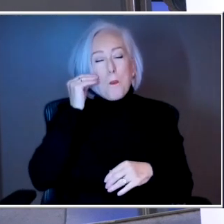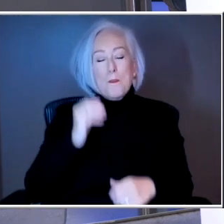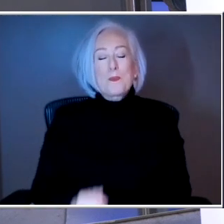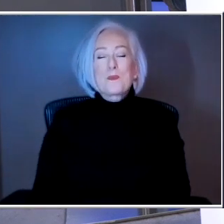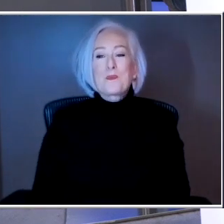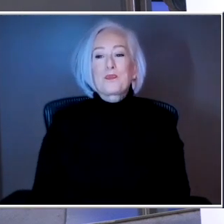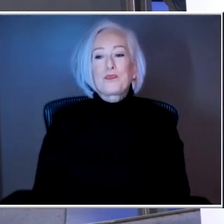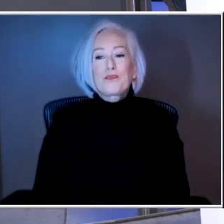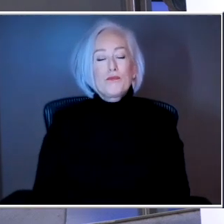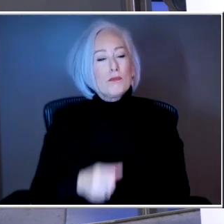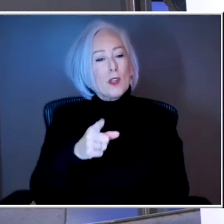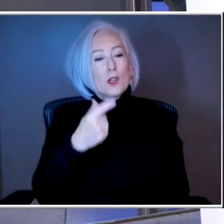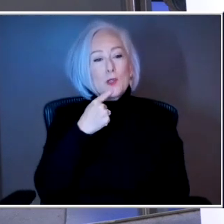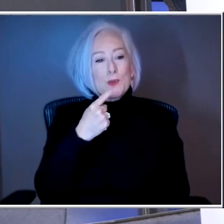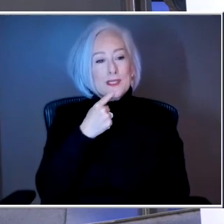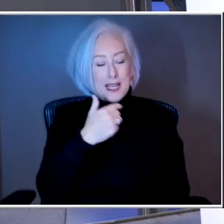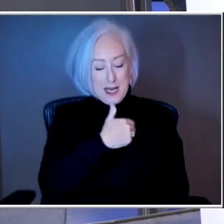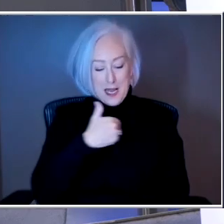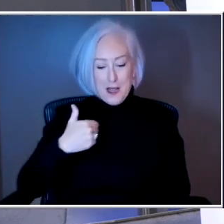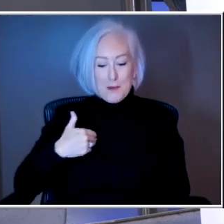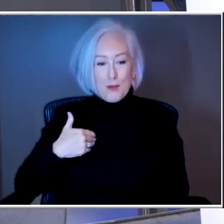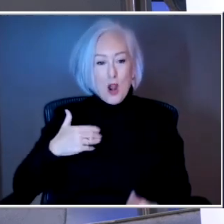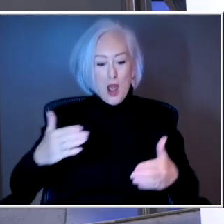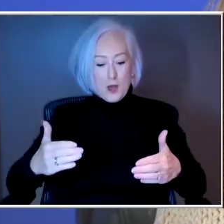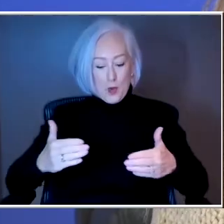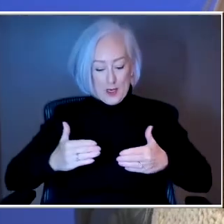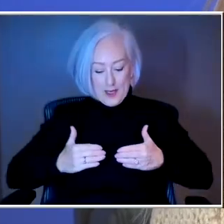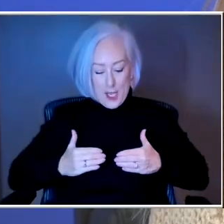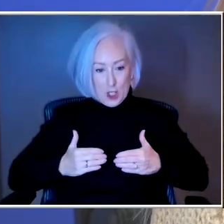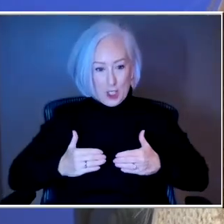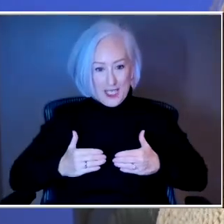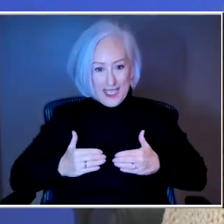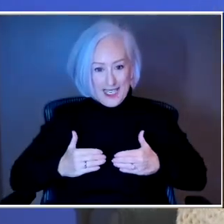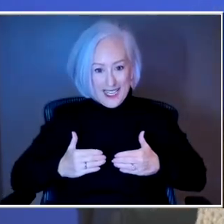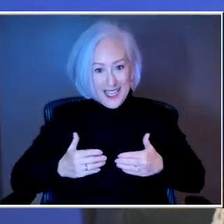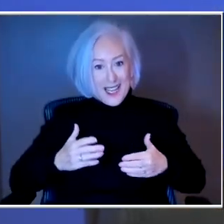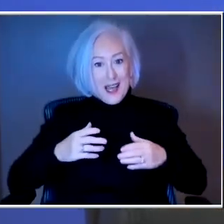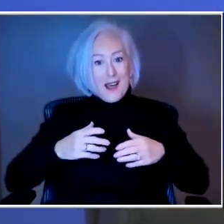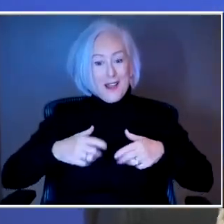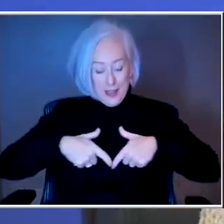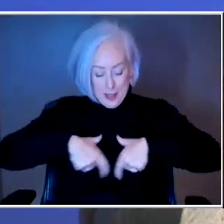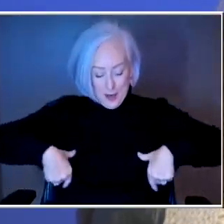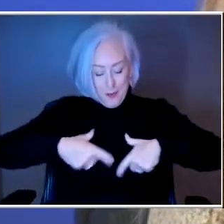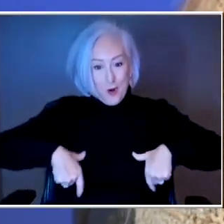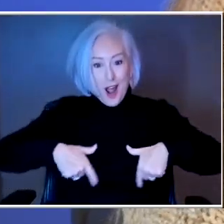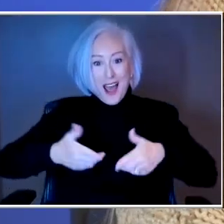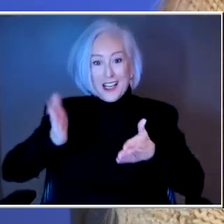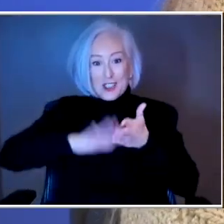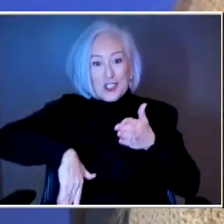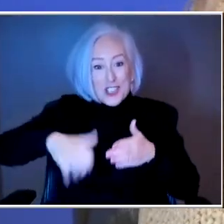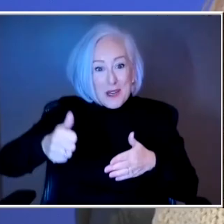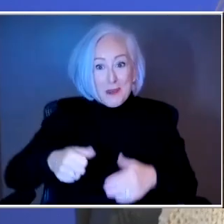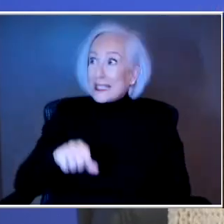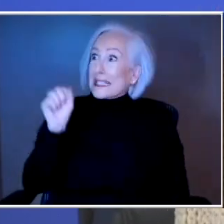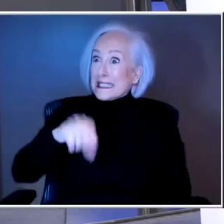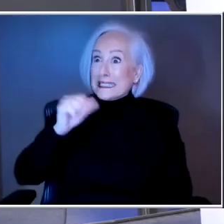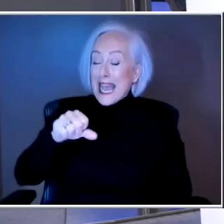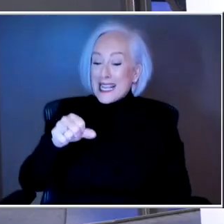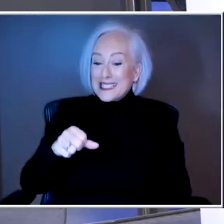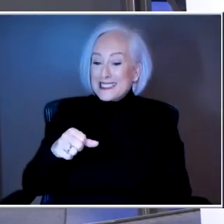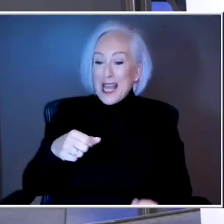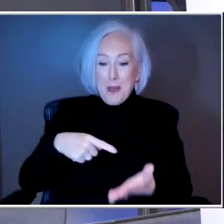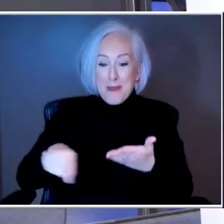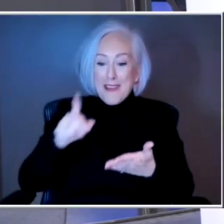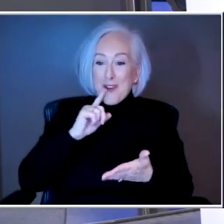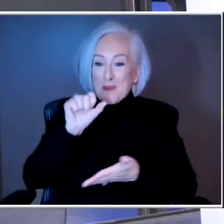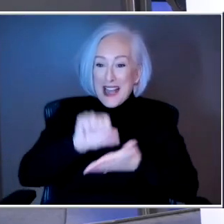bras are much cheaper now. The bras are so much cheaper. Like it's already paid for the. I love it. You got like what, a fourth of like